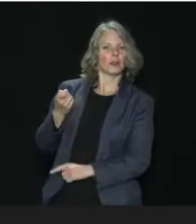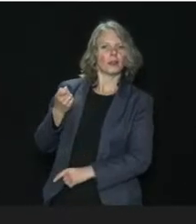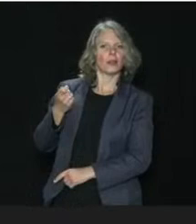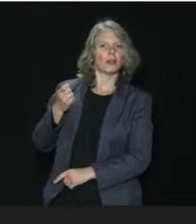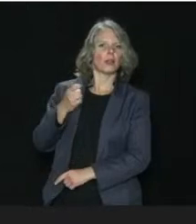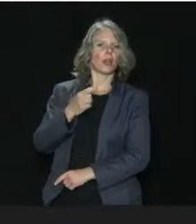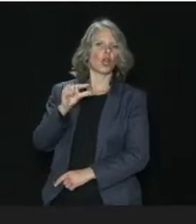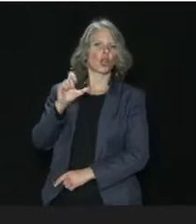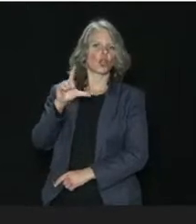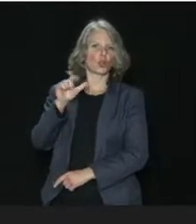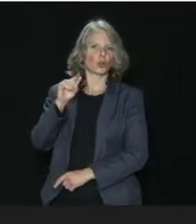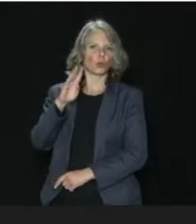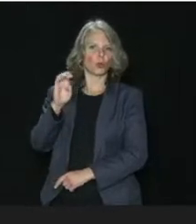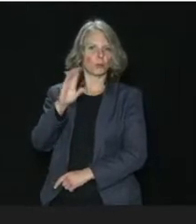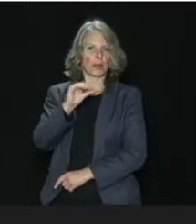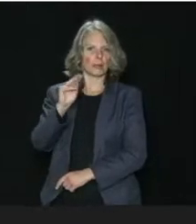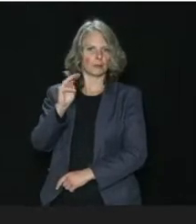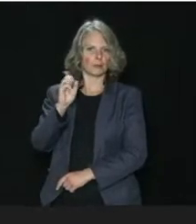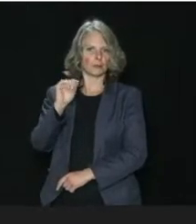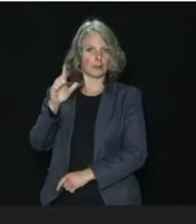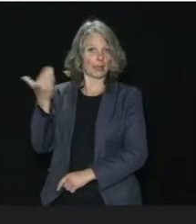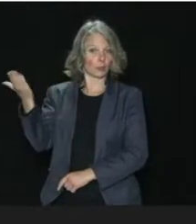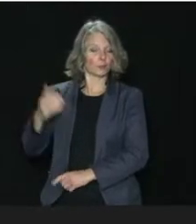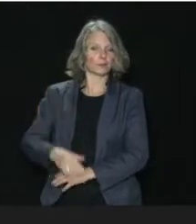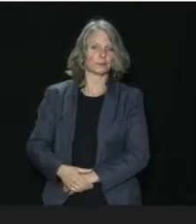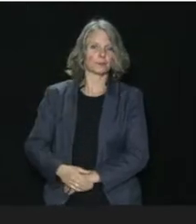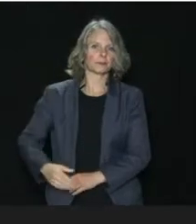the Globe and Mail. Please go ahead.